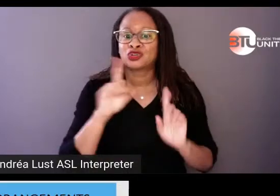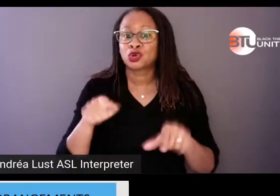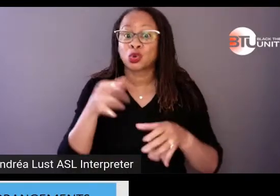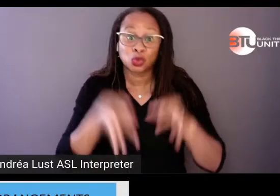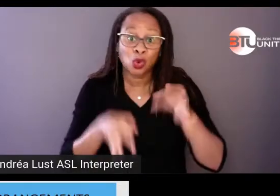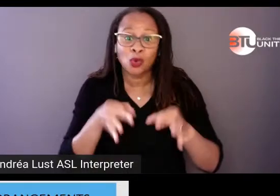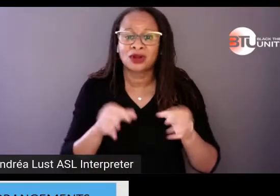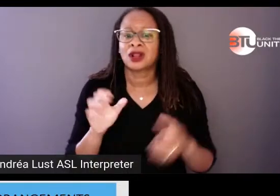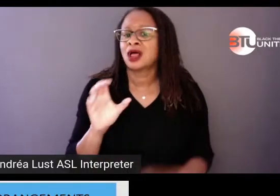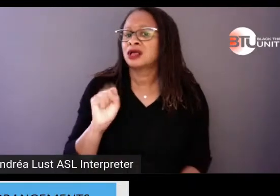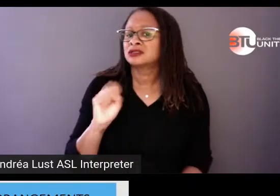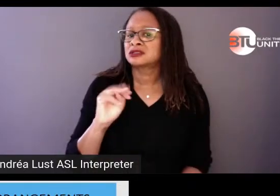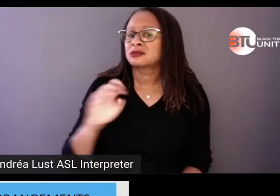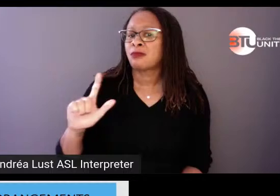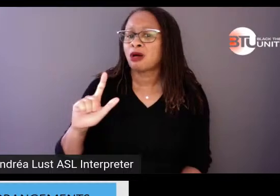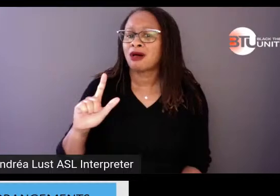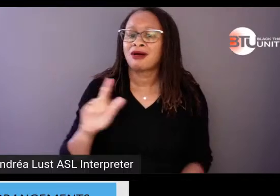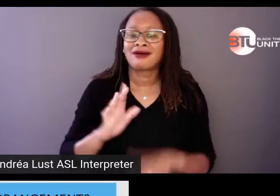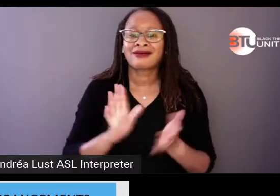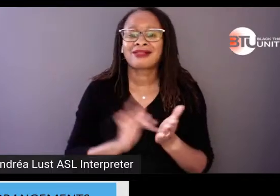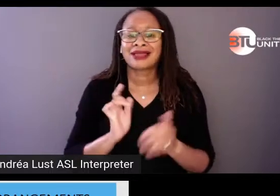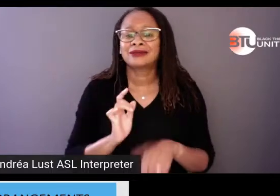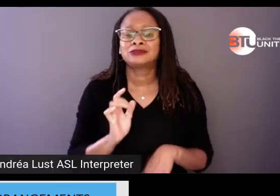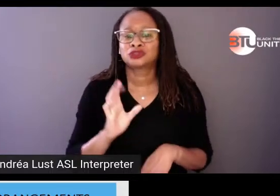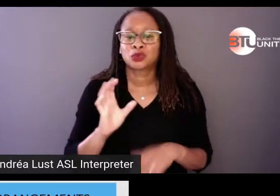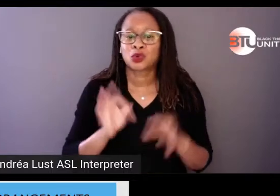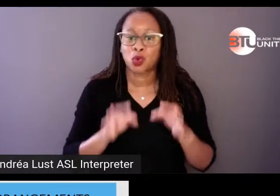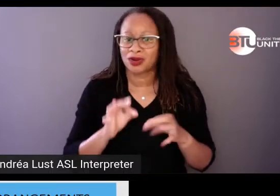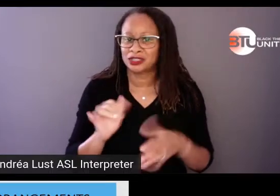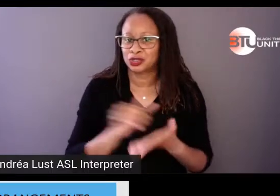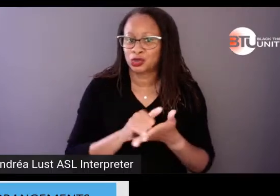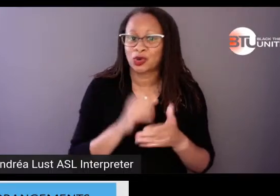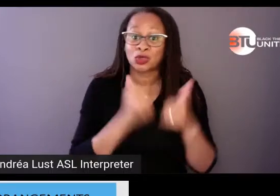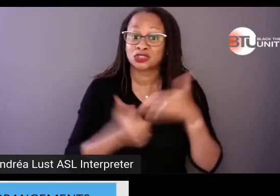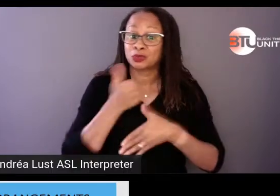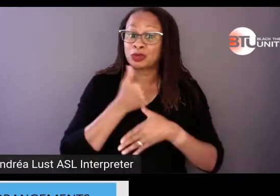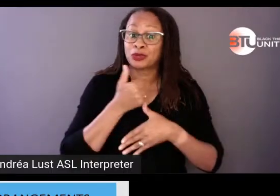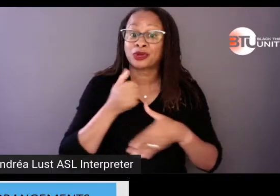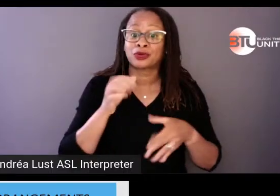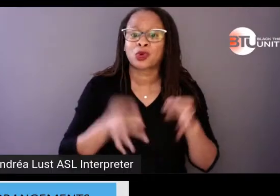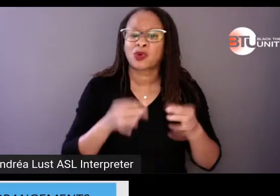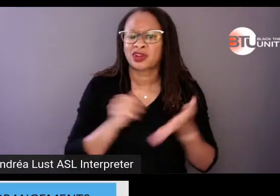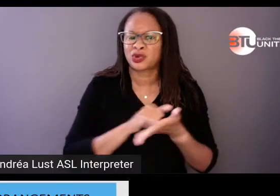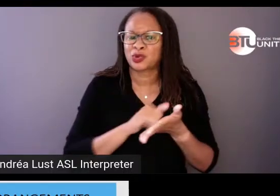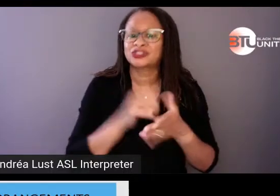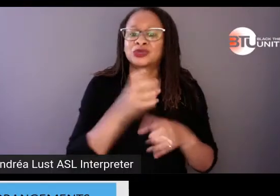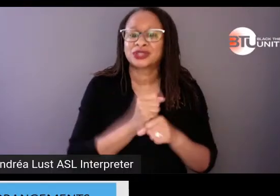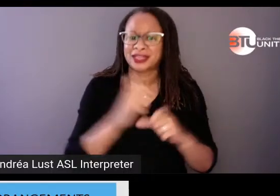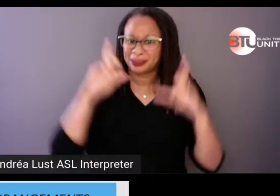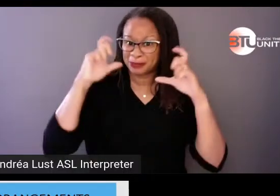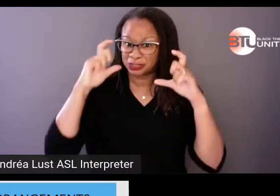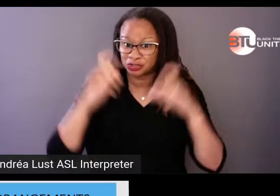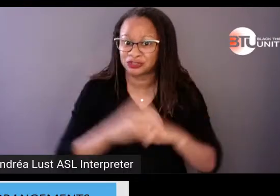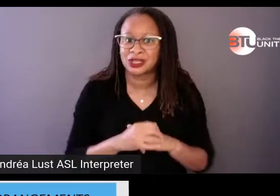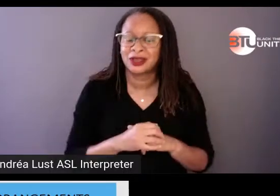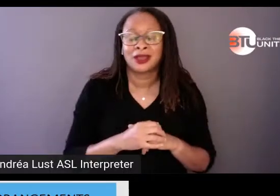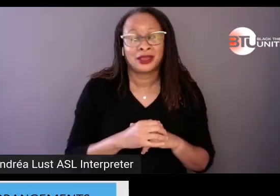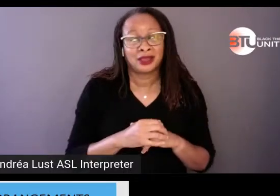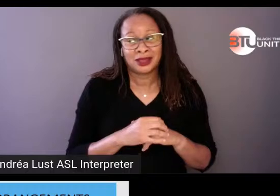or Superior Court in New York or whatever to get those photographs from that person, to the extent that you can find